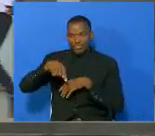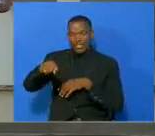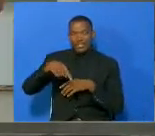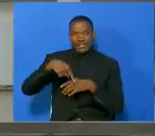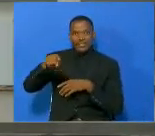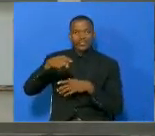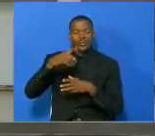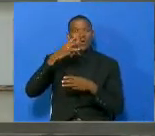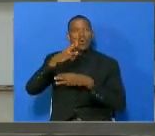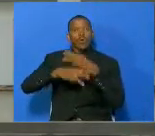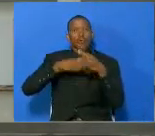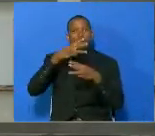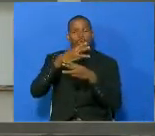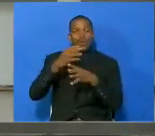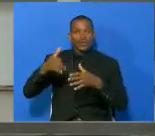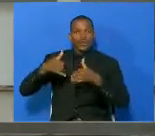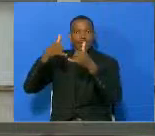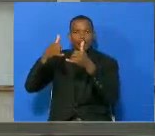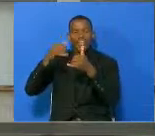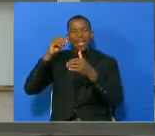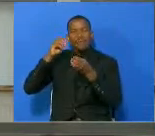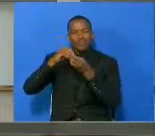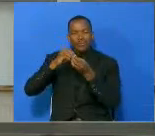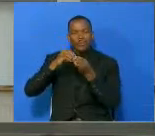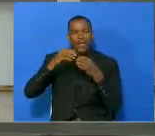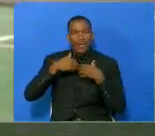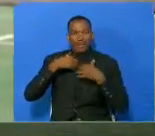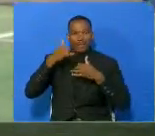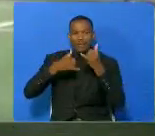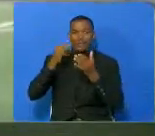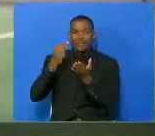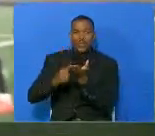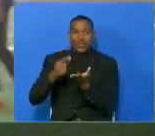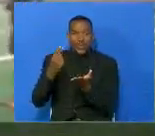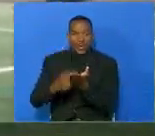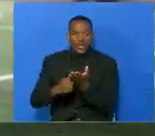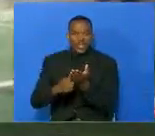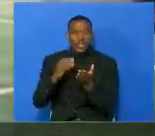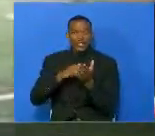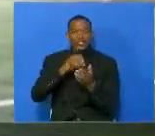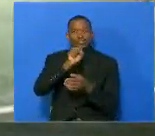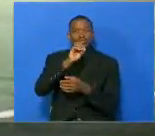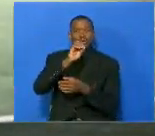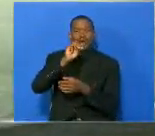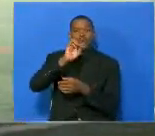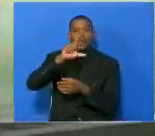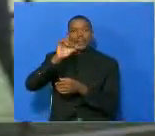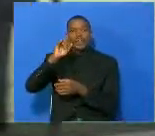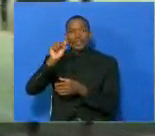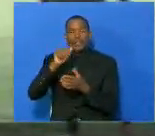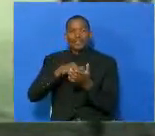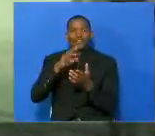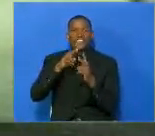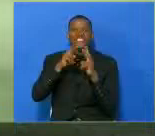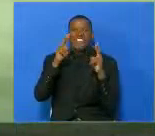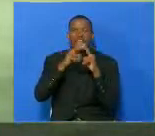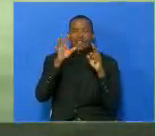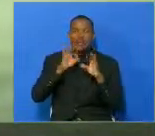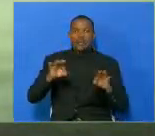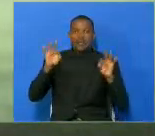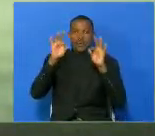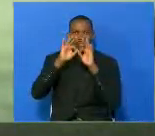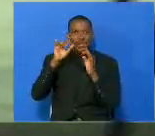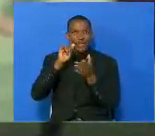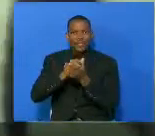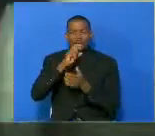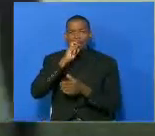crucial World Cup qualifier, because we have too much to play outside against Uganda and Somalia, and it will be very important